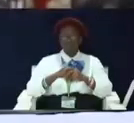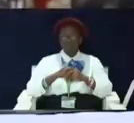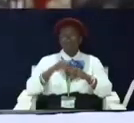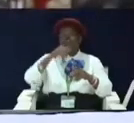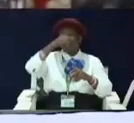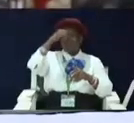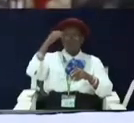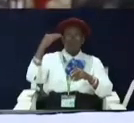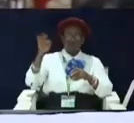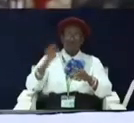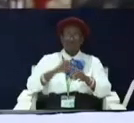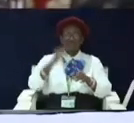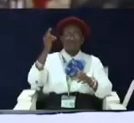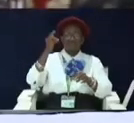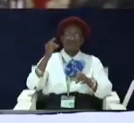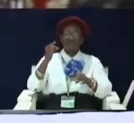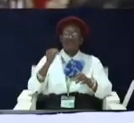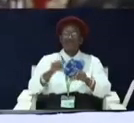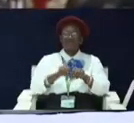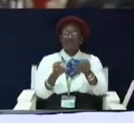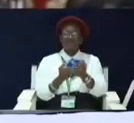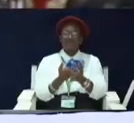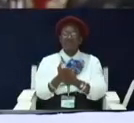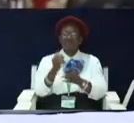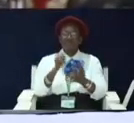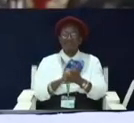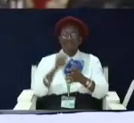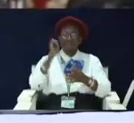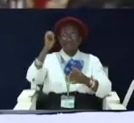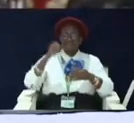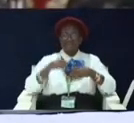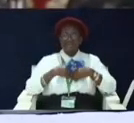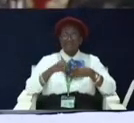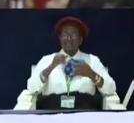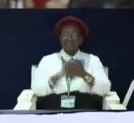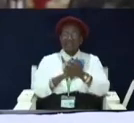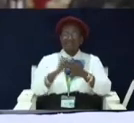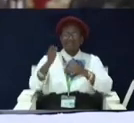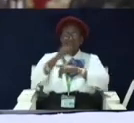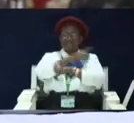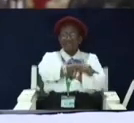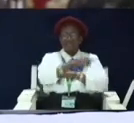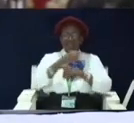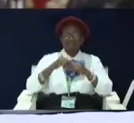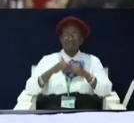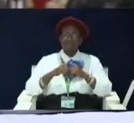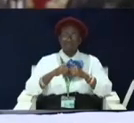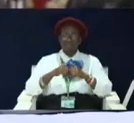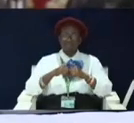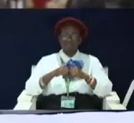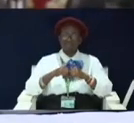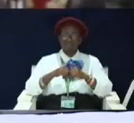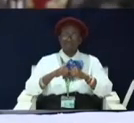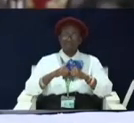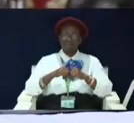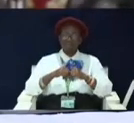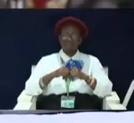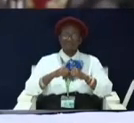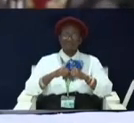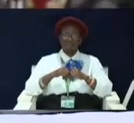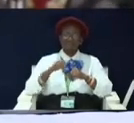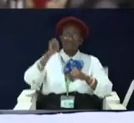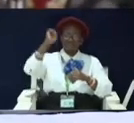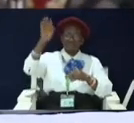of the spiritual breakthrough that he had that ni, day. Nitori aluyo temi to ni gba lojo yen. He